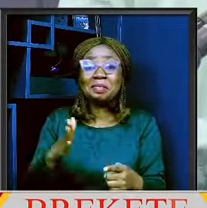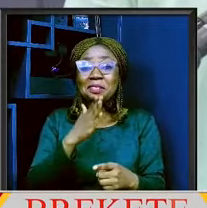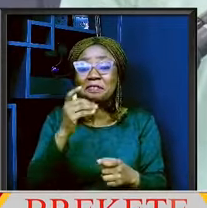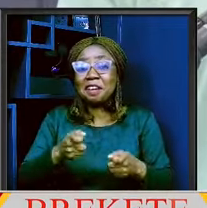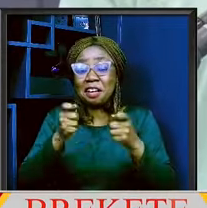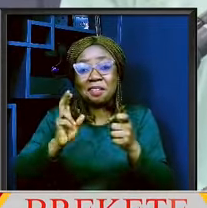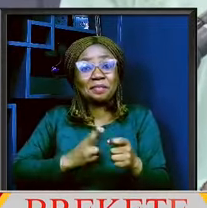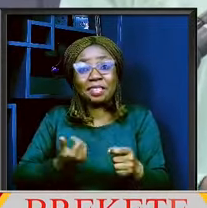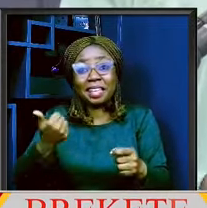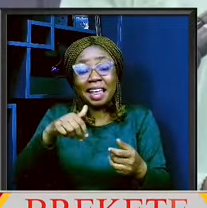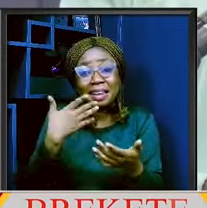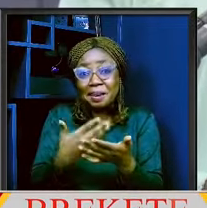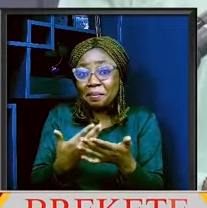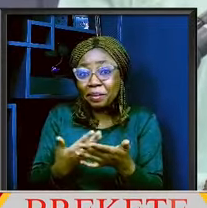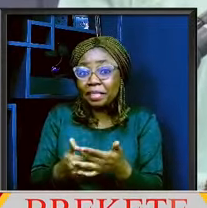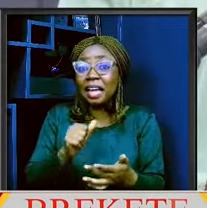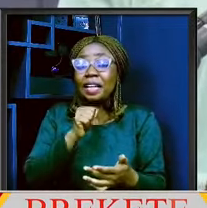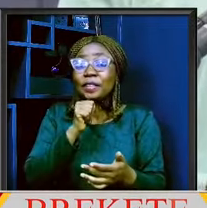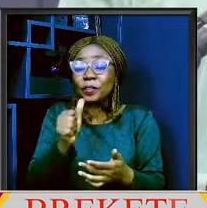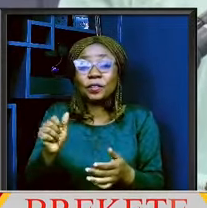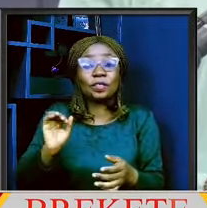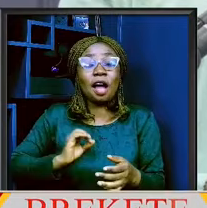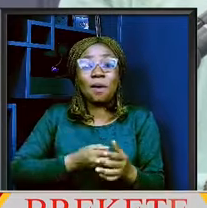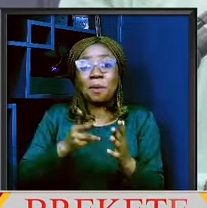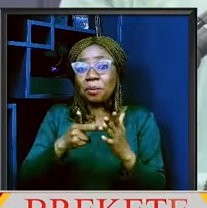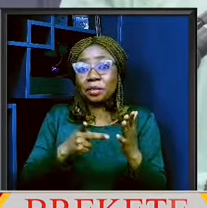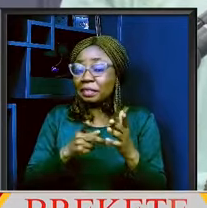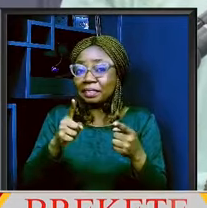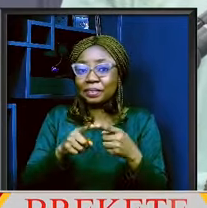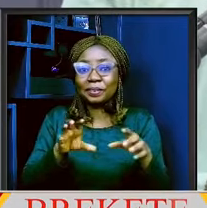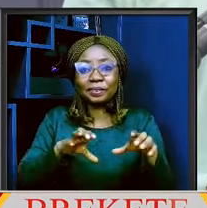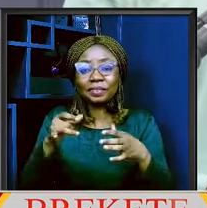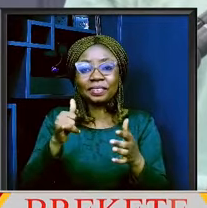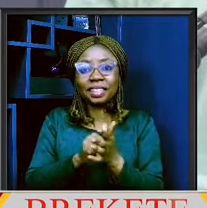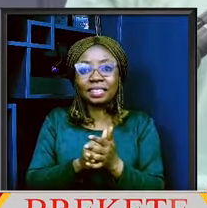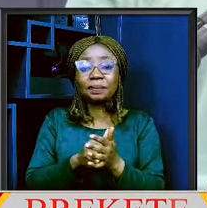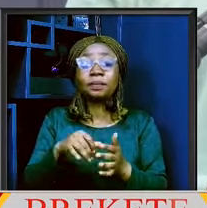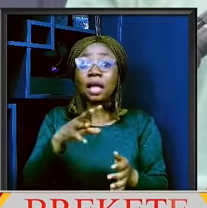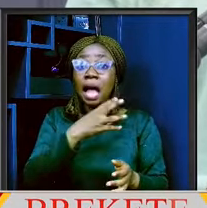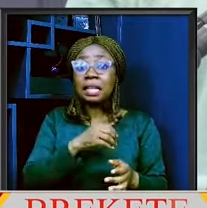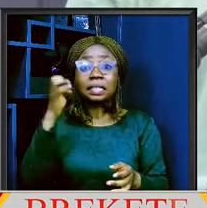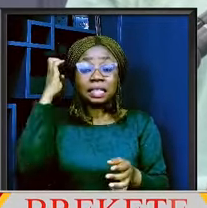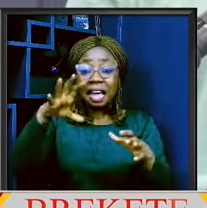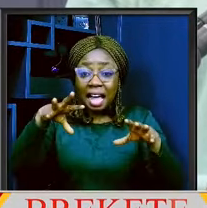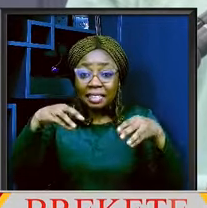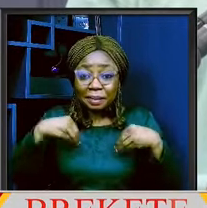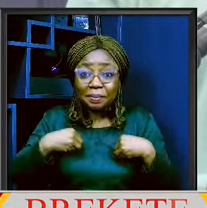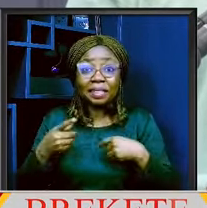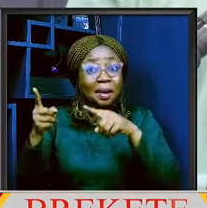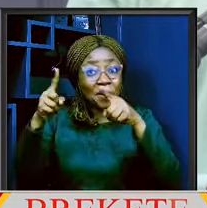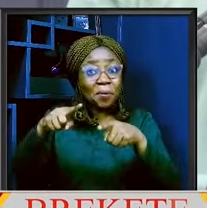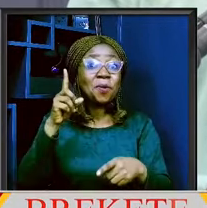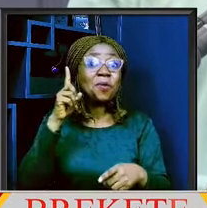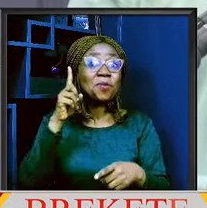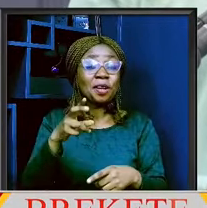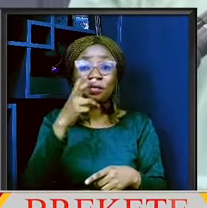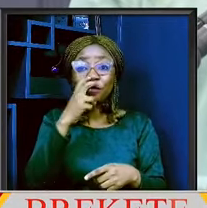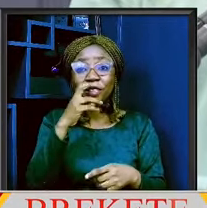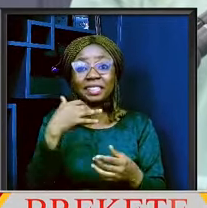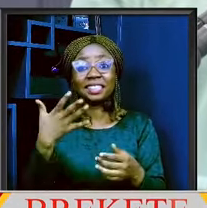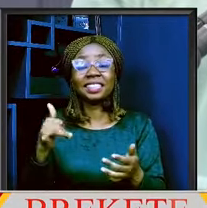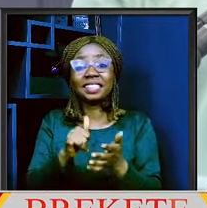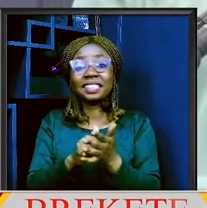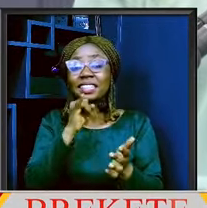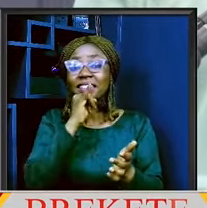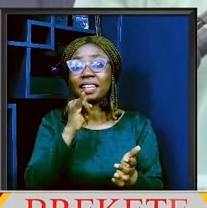any money. Nothing. And it's not even our policy to do that. And he accepted and he came. And one funny thing was when